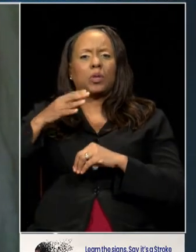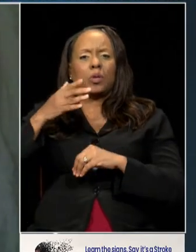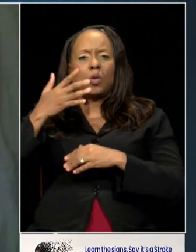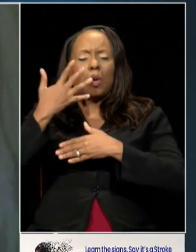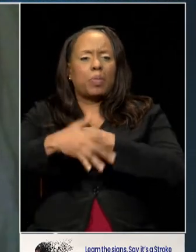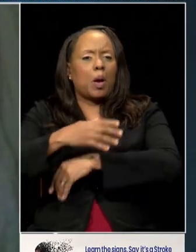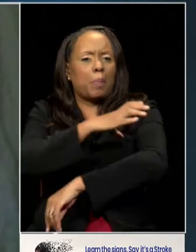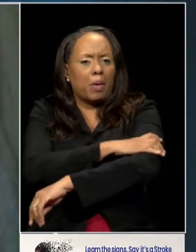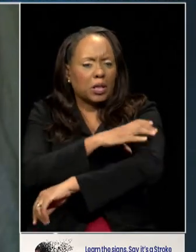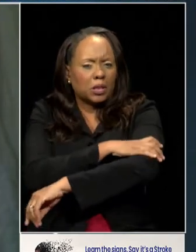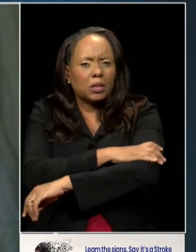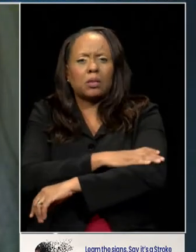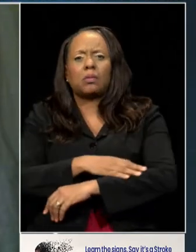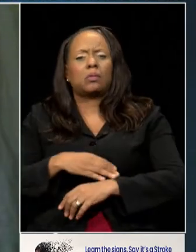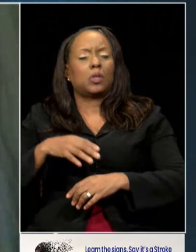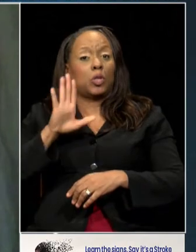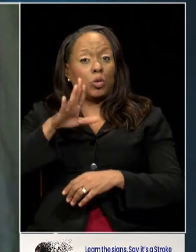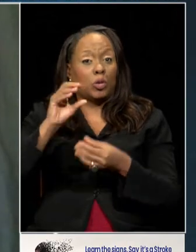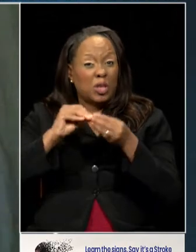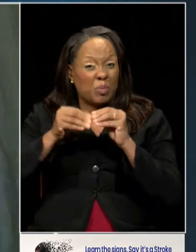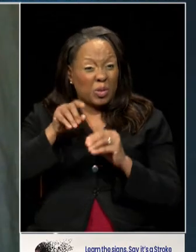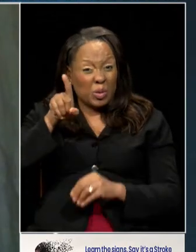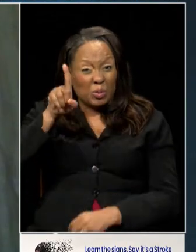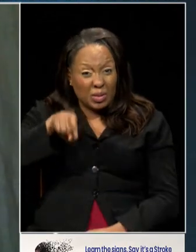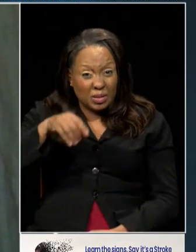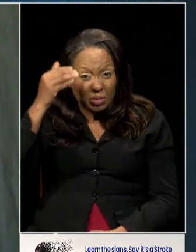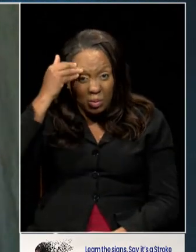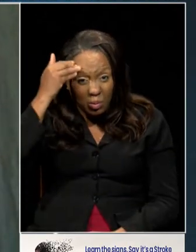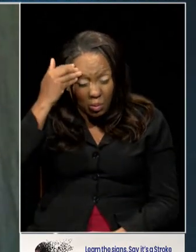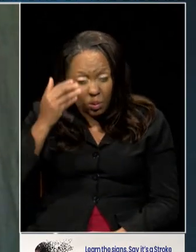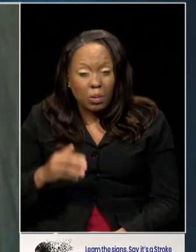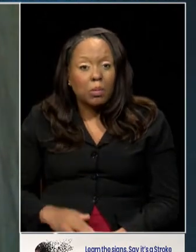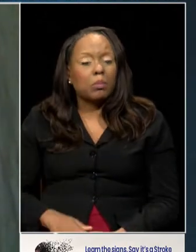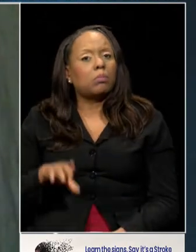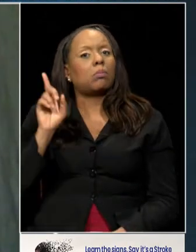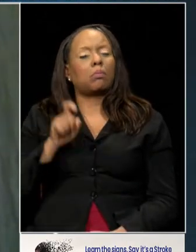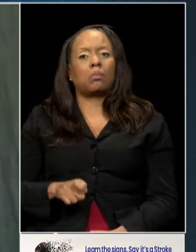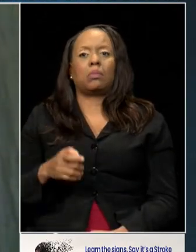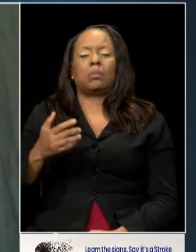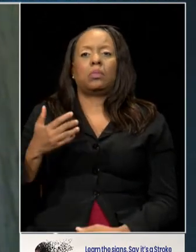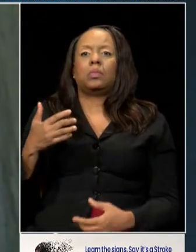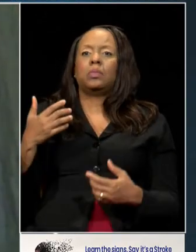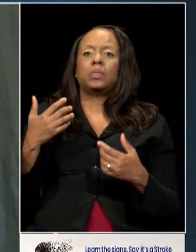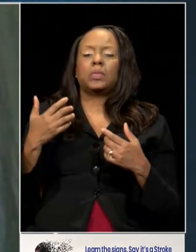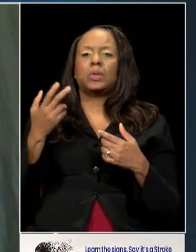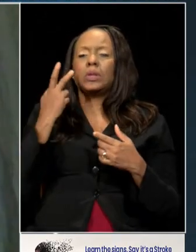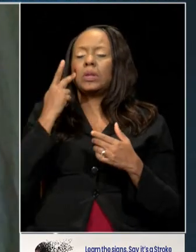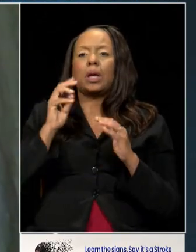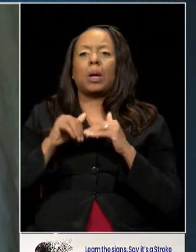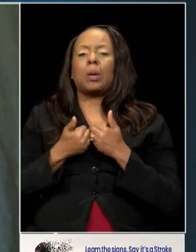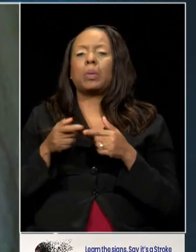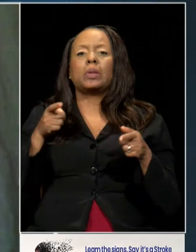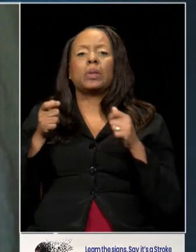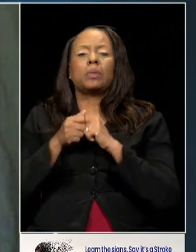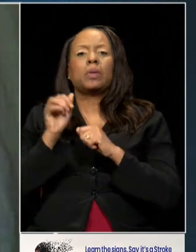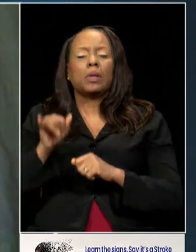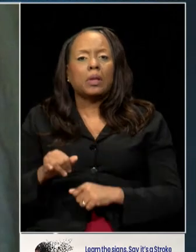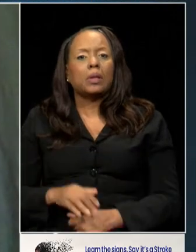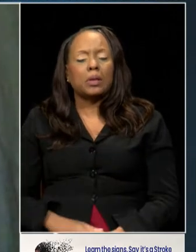are and discuss it with their doctors, then you need to make a plan of how you're going to address it if the lifestyle changes are not